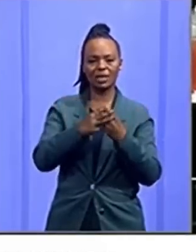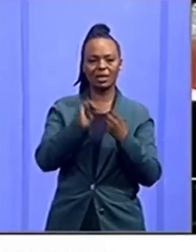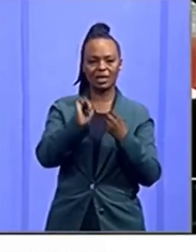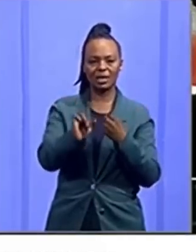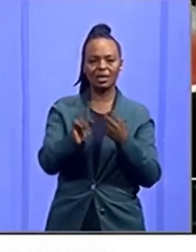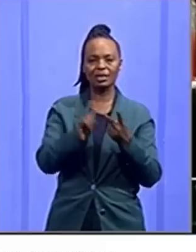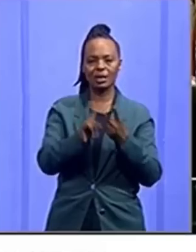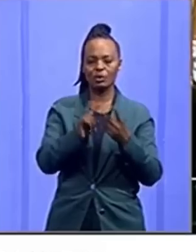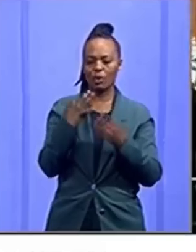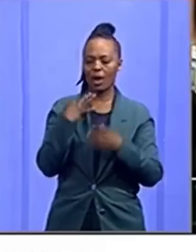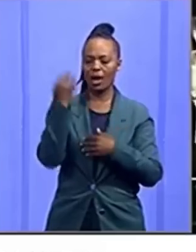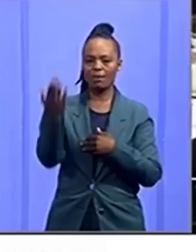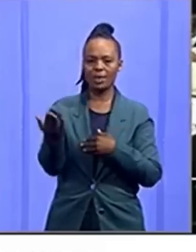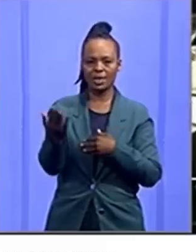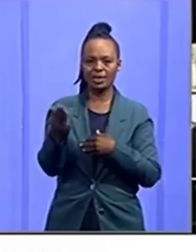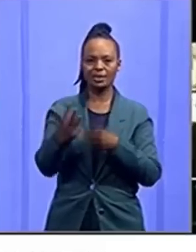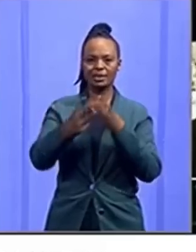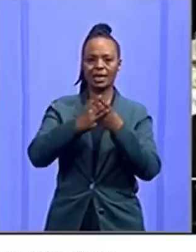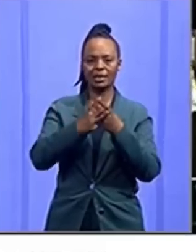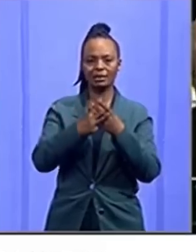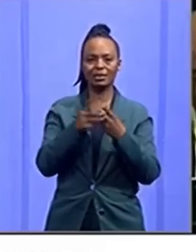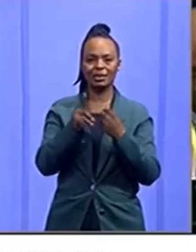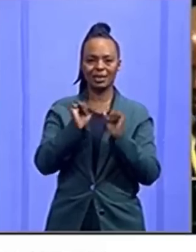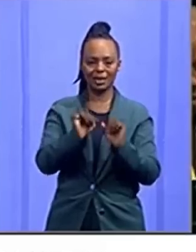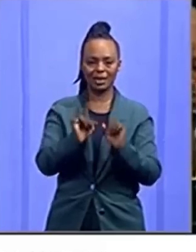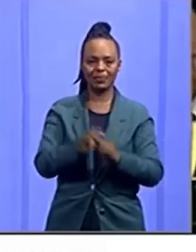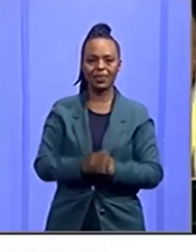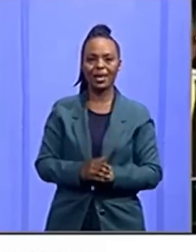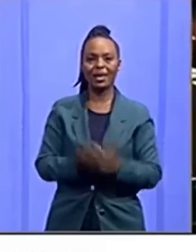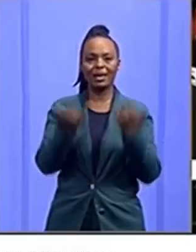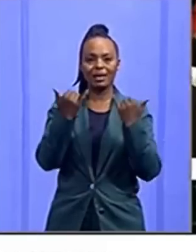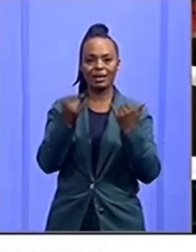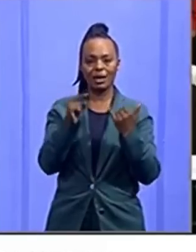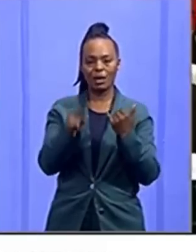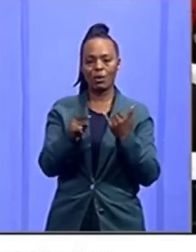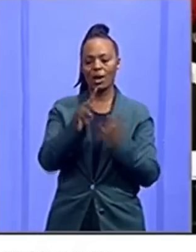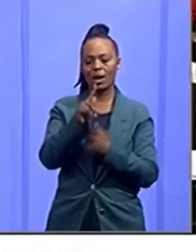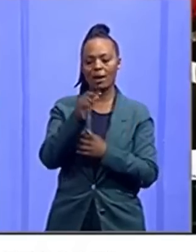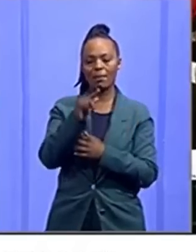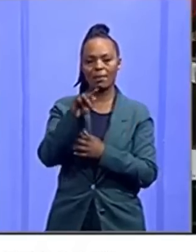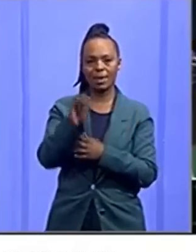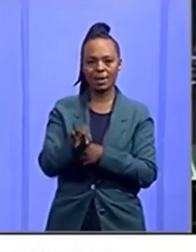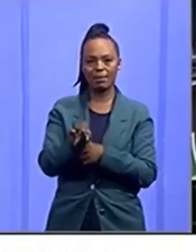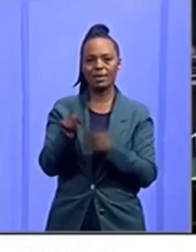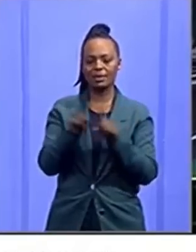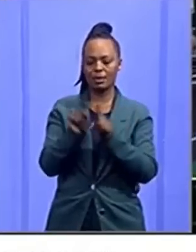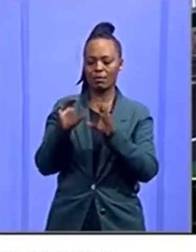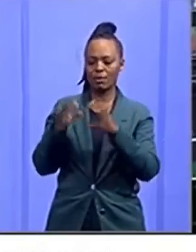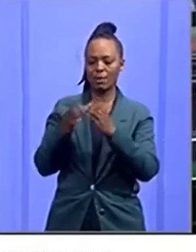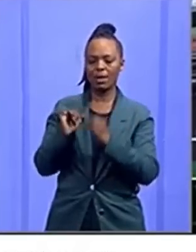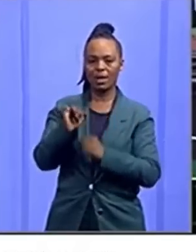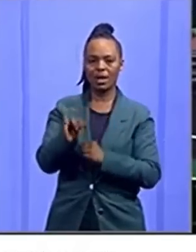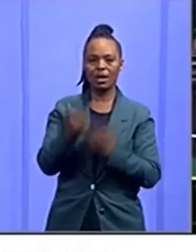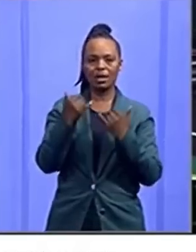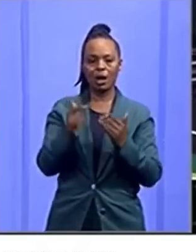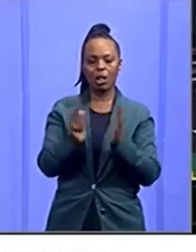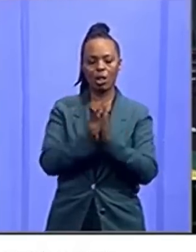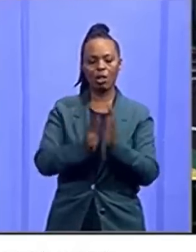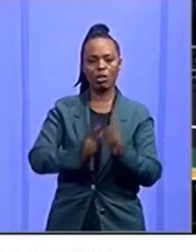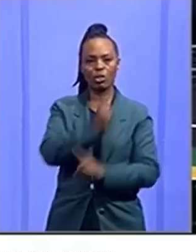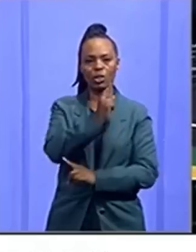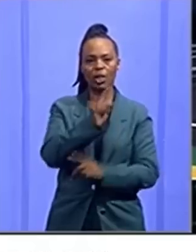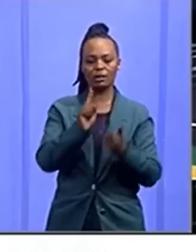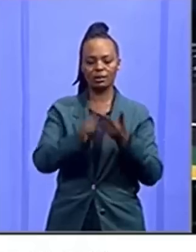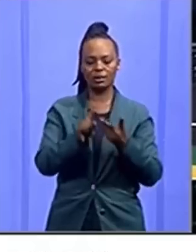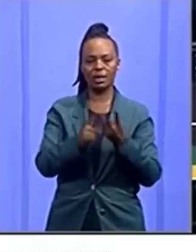even appeal the sentence. So that decision that Kampepe and her people did was on its own unlawful, and they acted